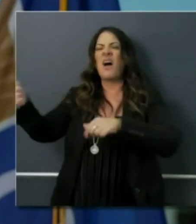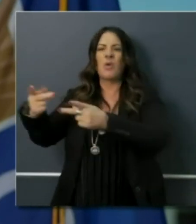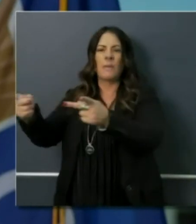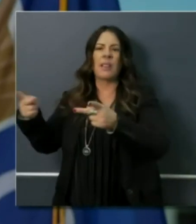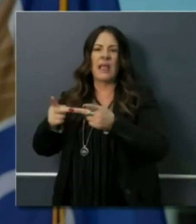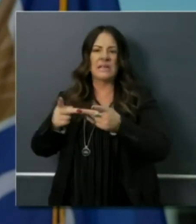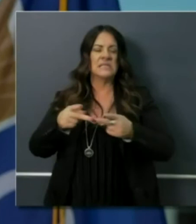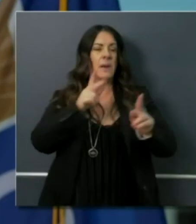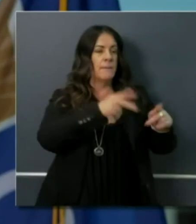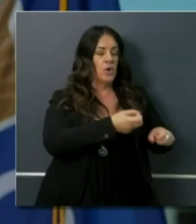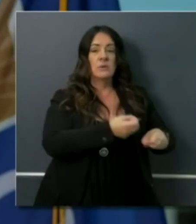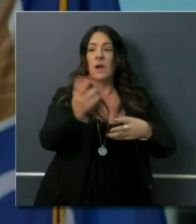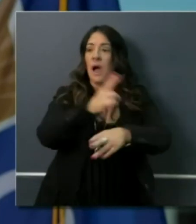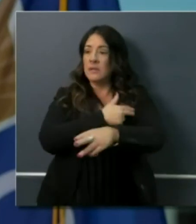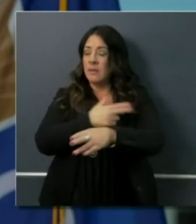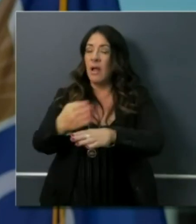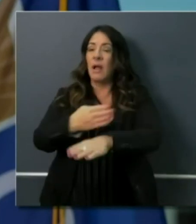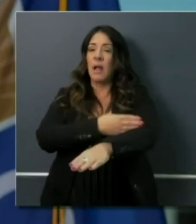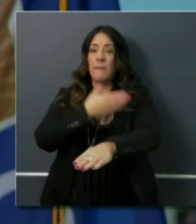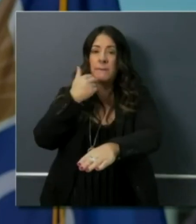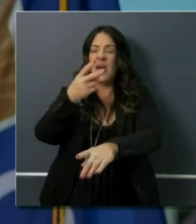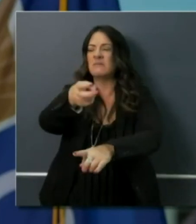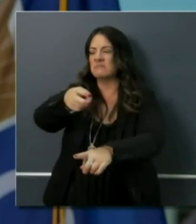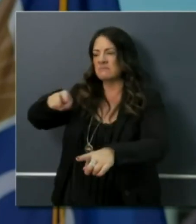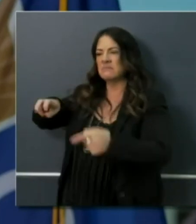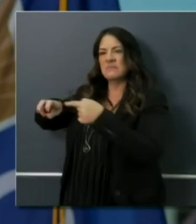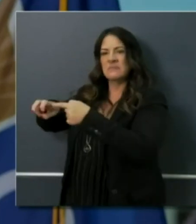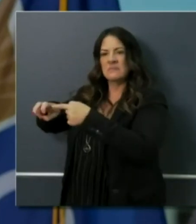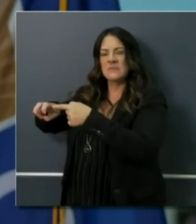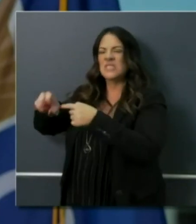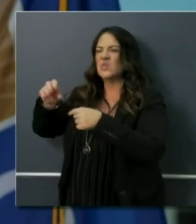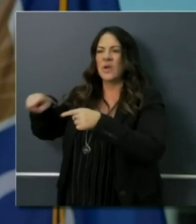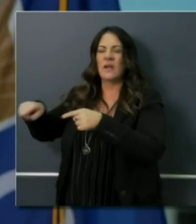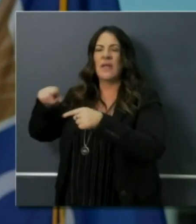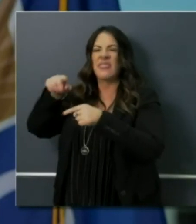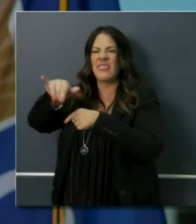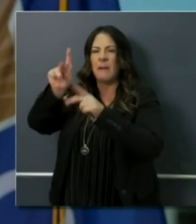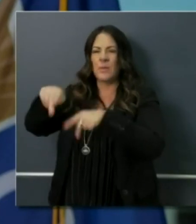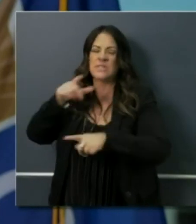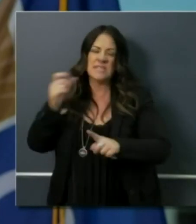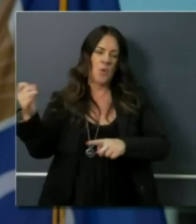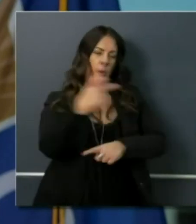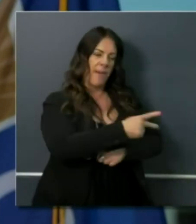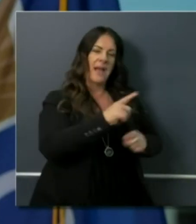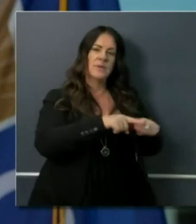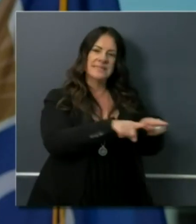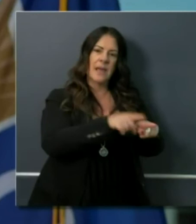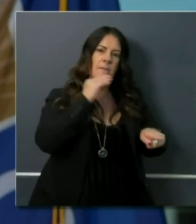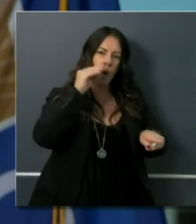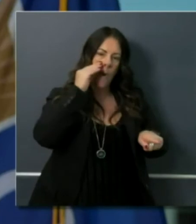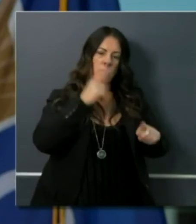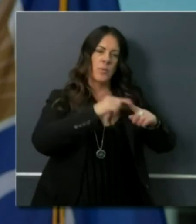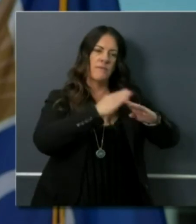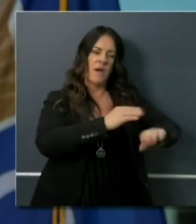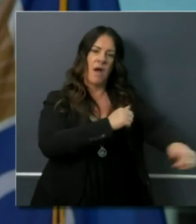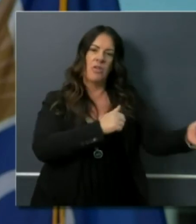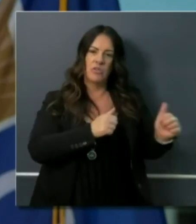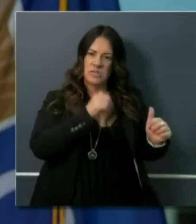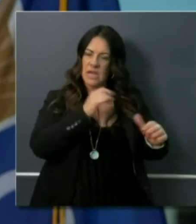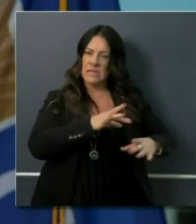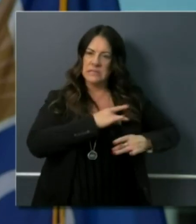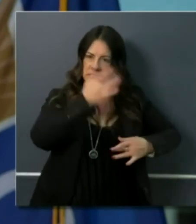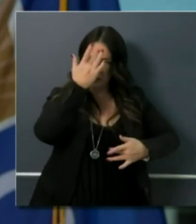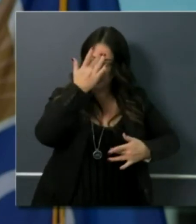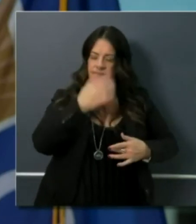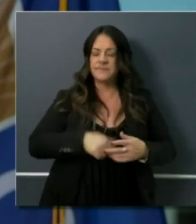designate certain nursing facilities, to protect the other residents in those homes who have not tested positive? And then secondly,